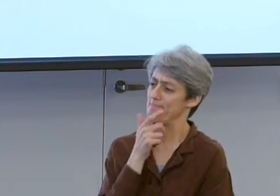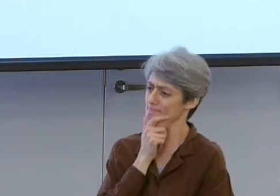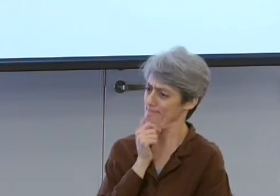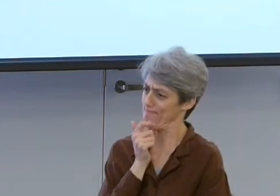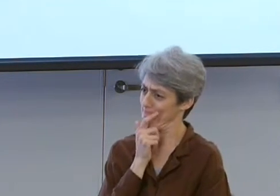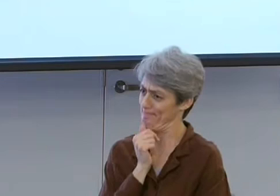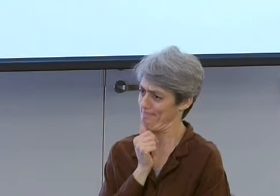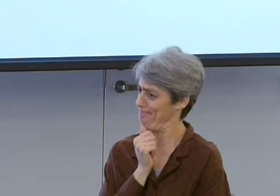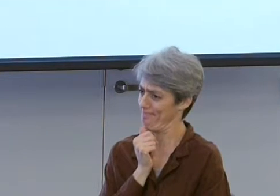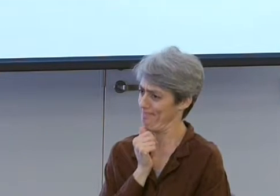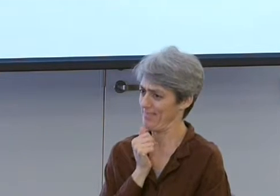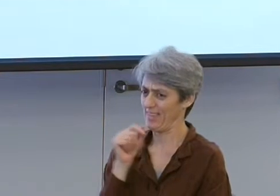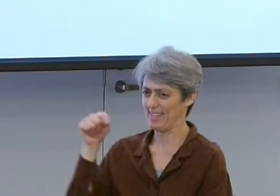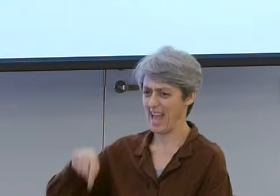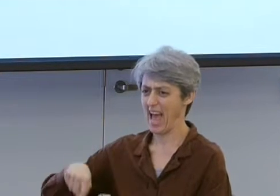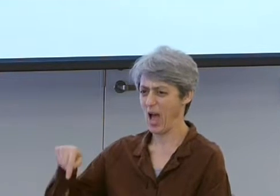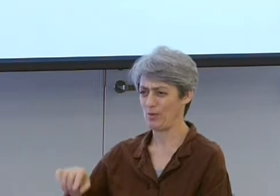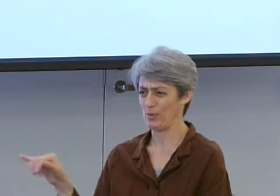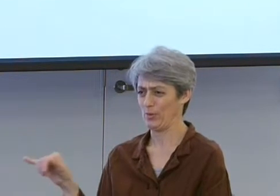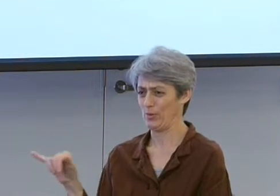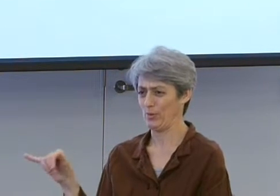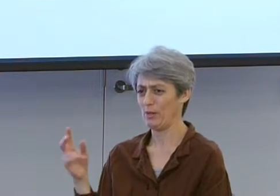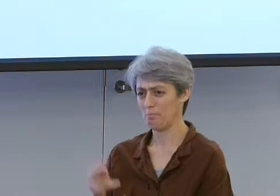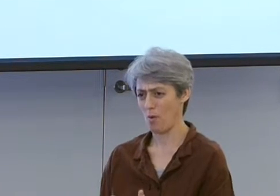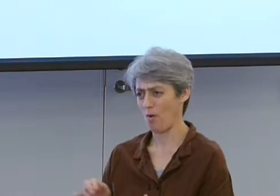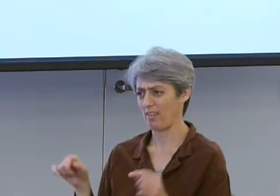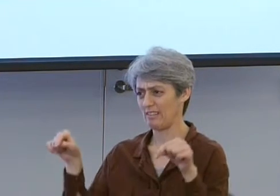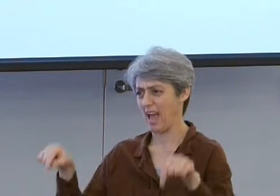Well, that's not an upward that's not an upward.